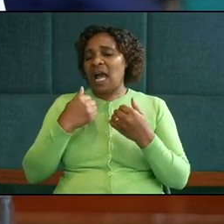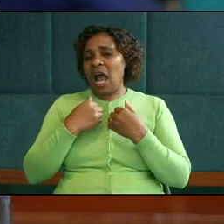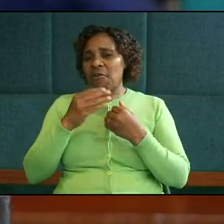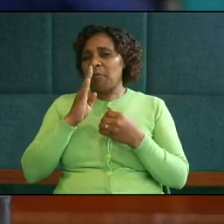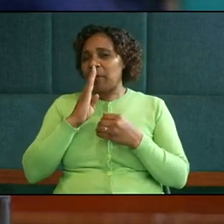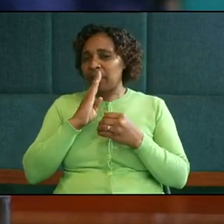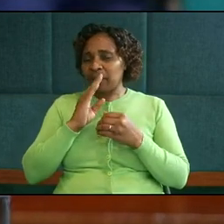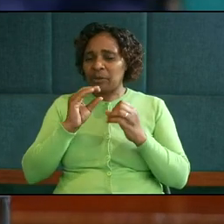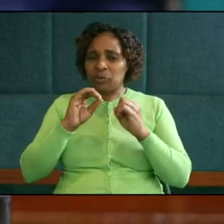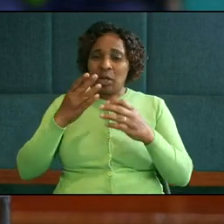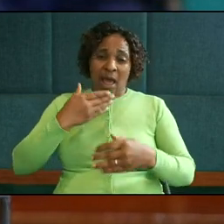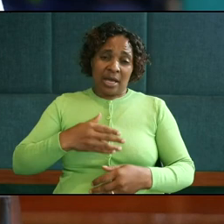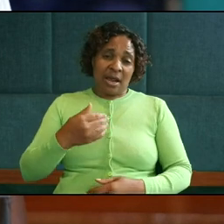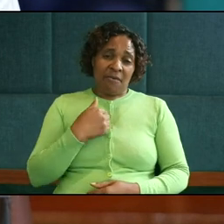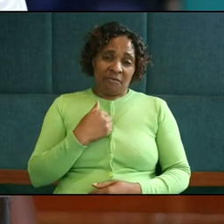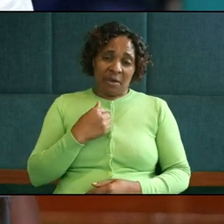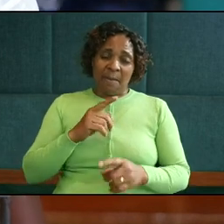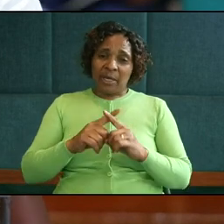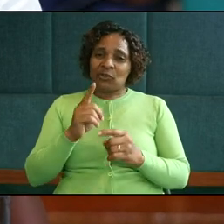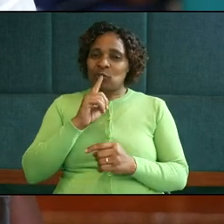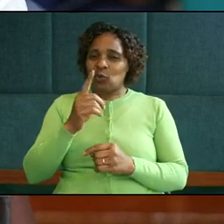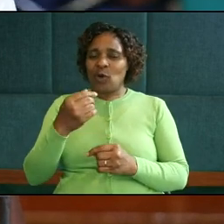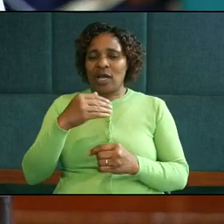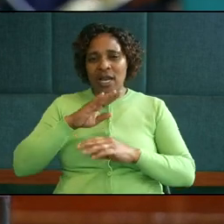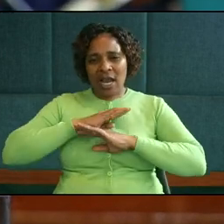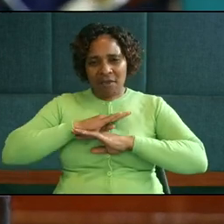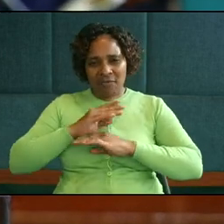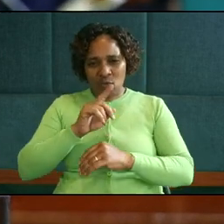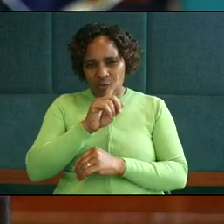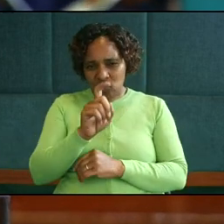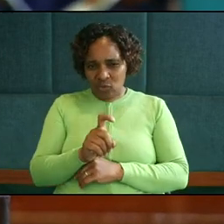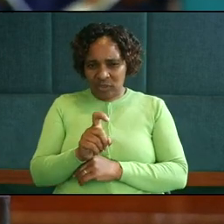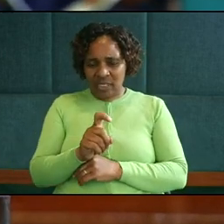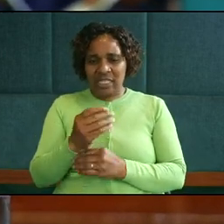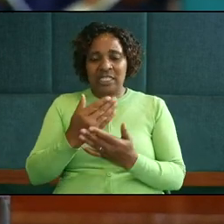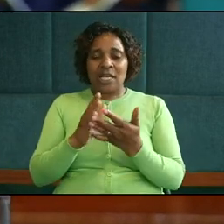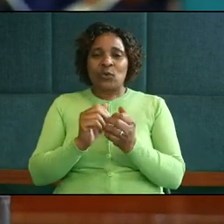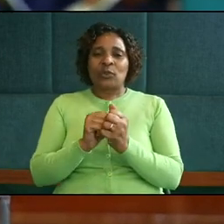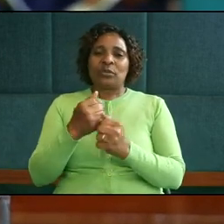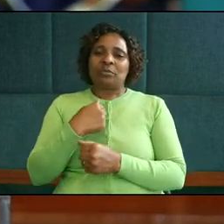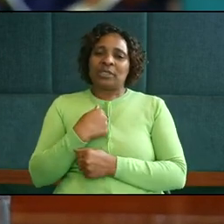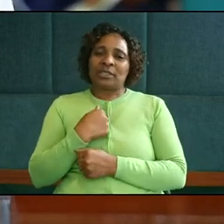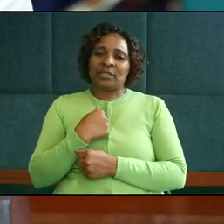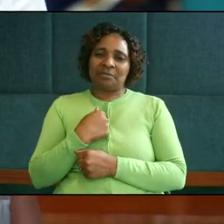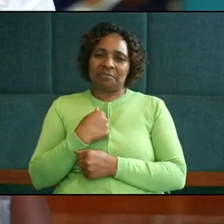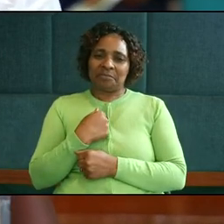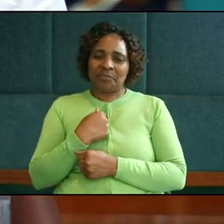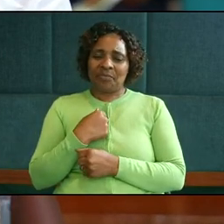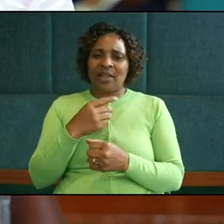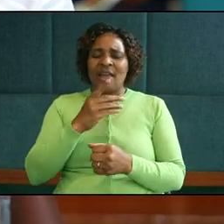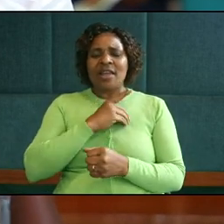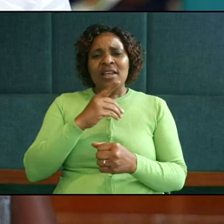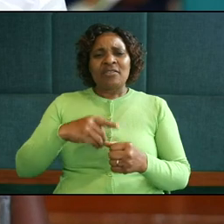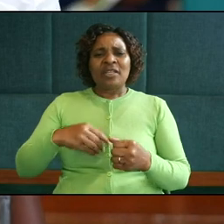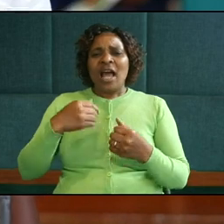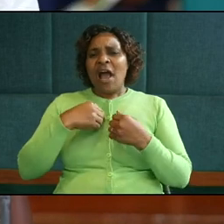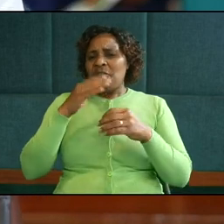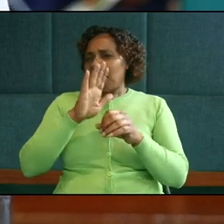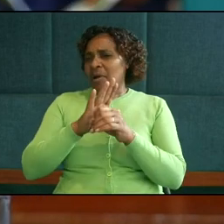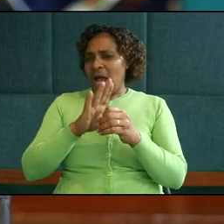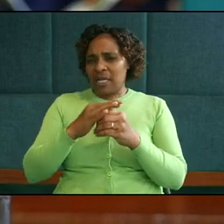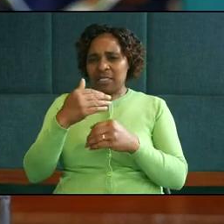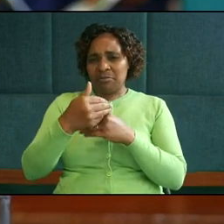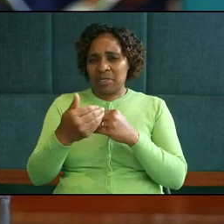breakfast and must be hungry. Sure enough, the boy had a question. "Could you share with me?" he asked. David didn't have much bread